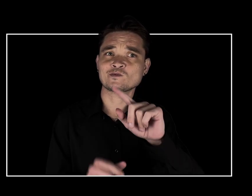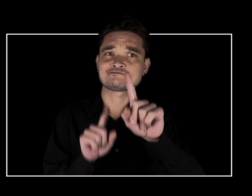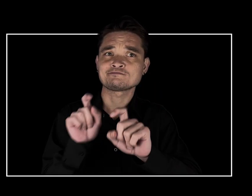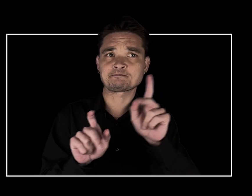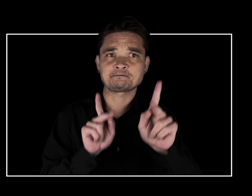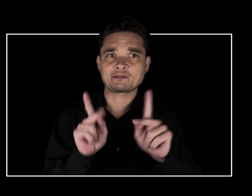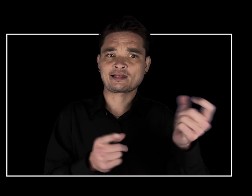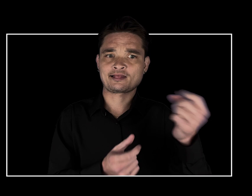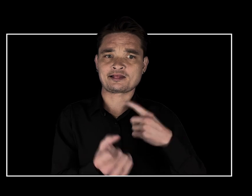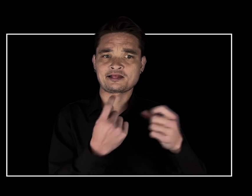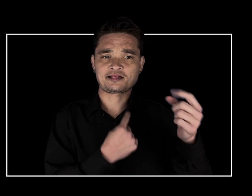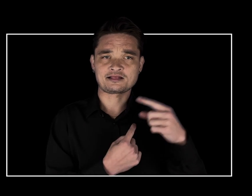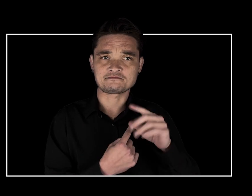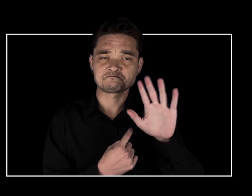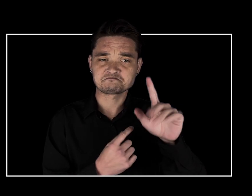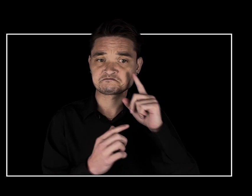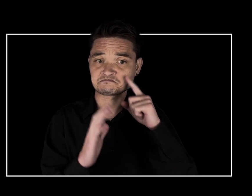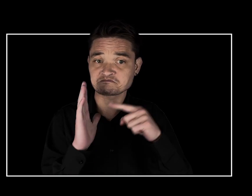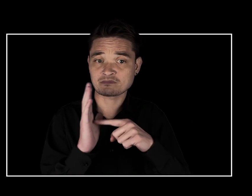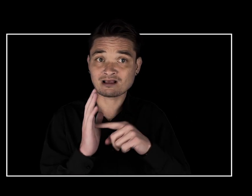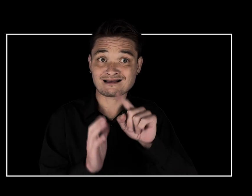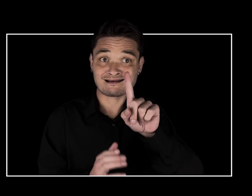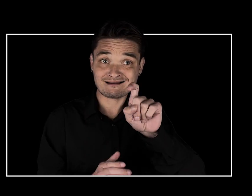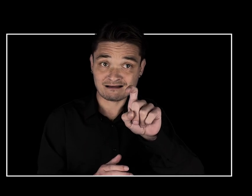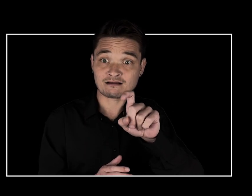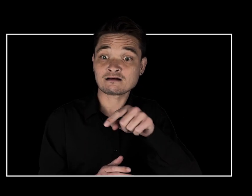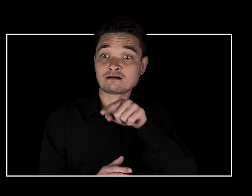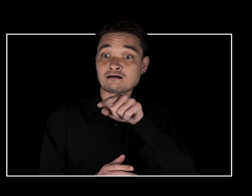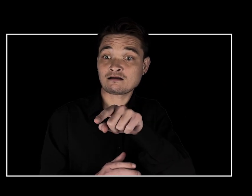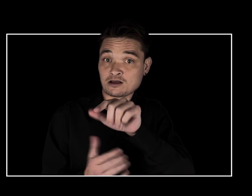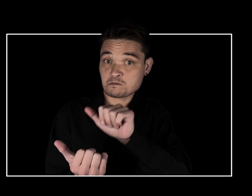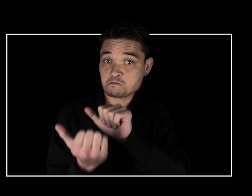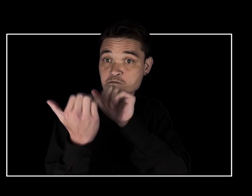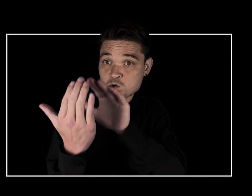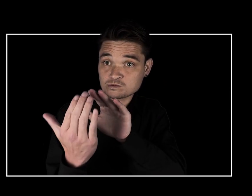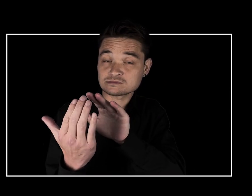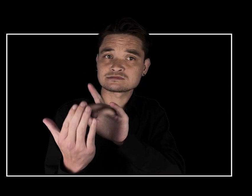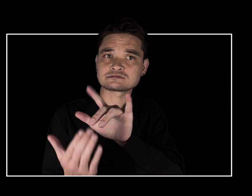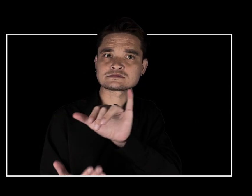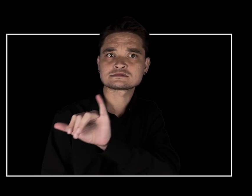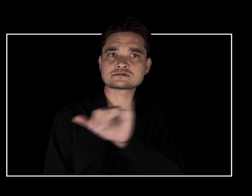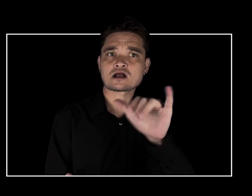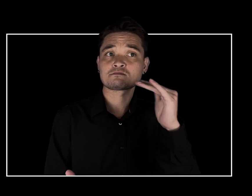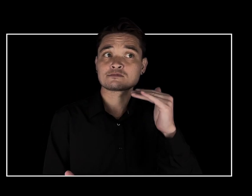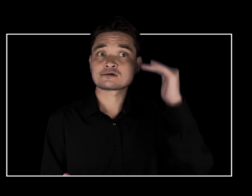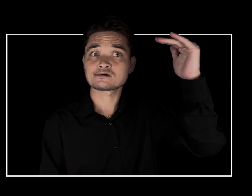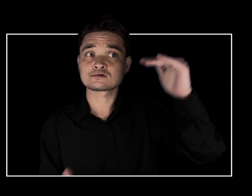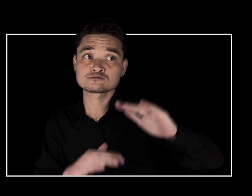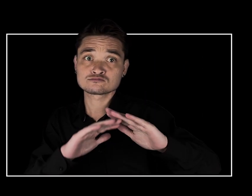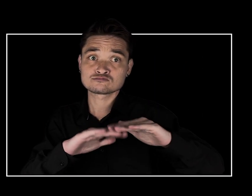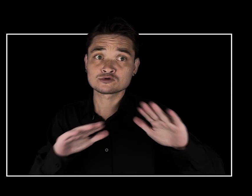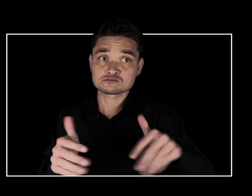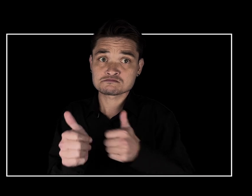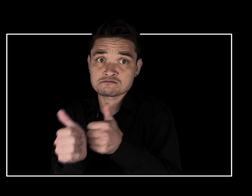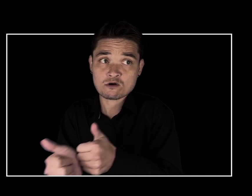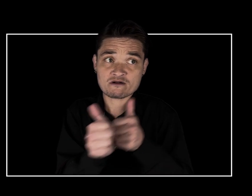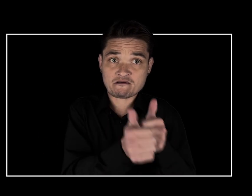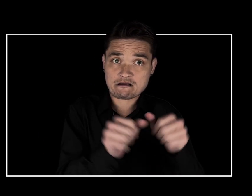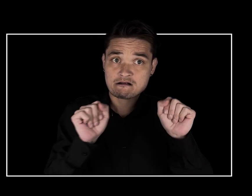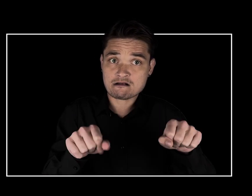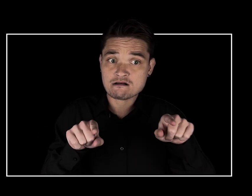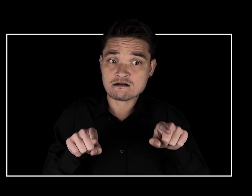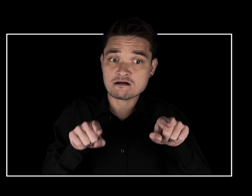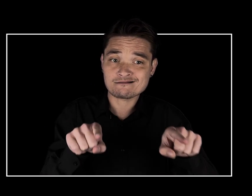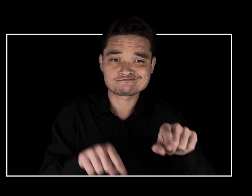questions. Can these bleeding control techniques be used on children? Yes. The same techniques apply to children as